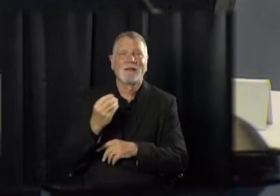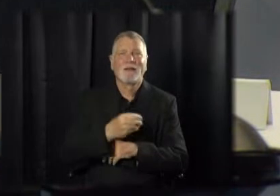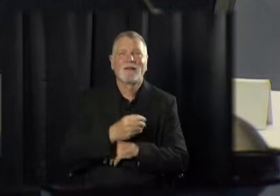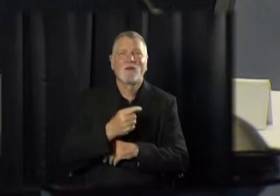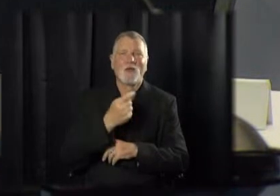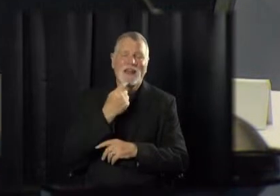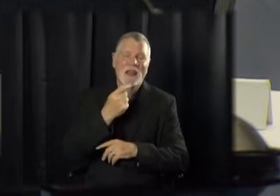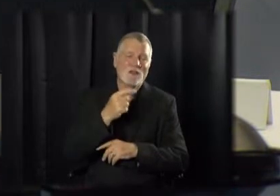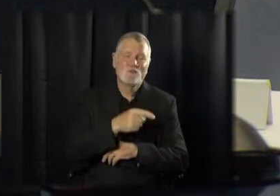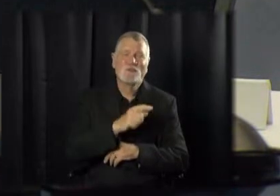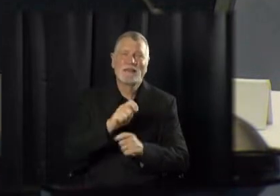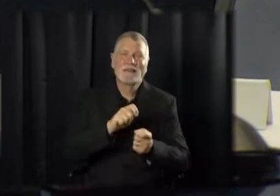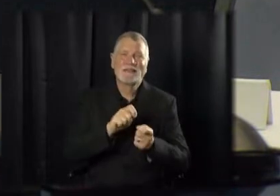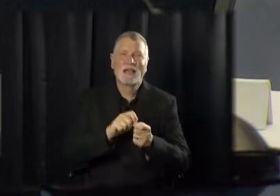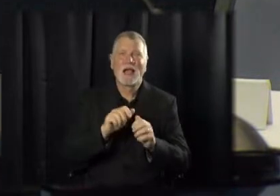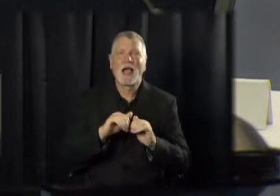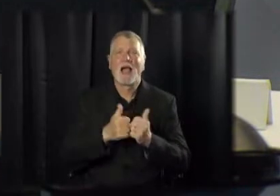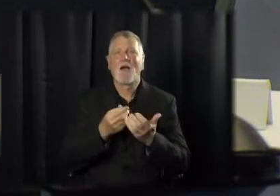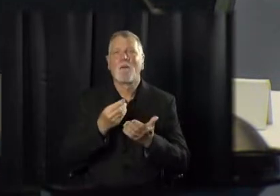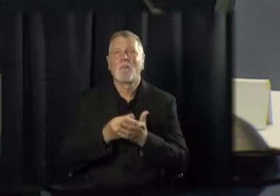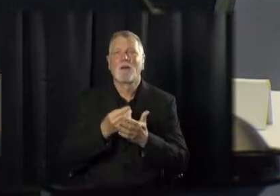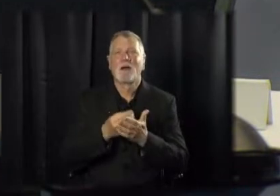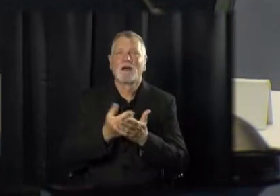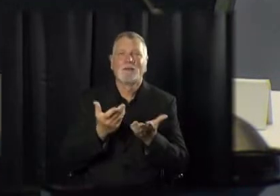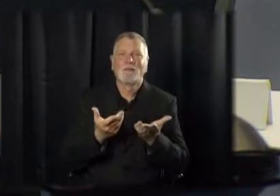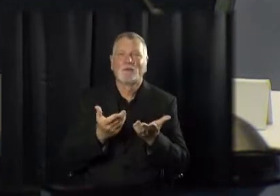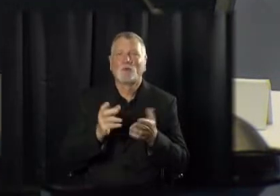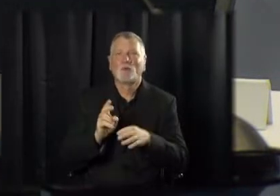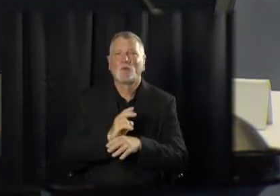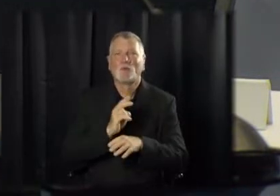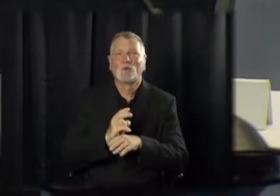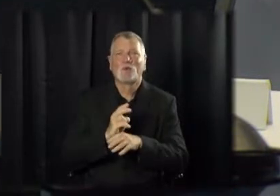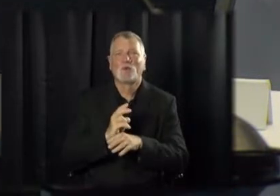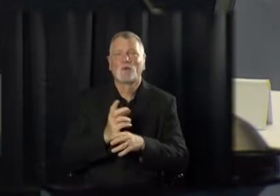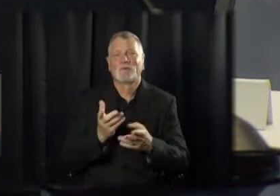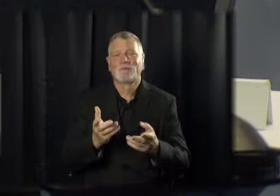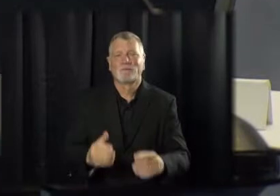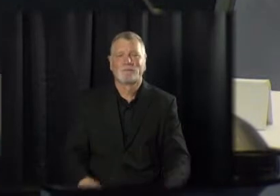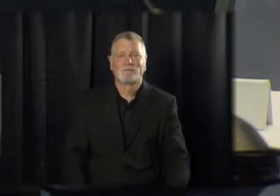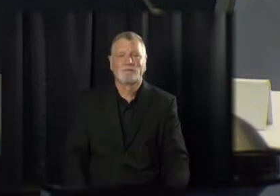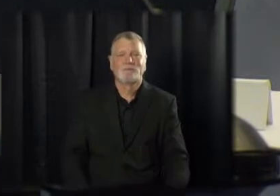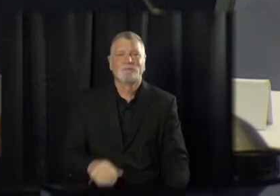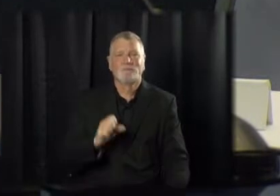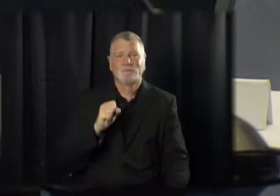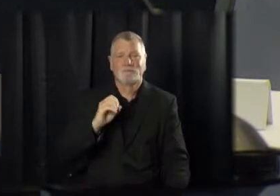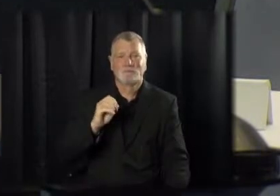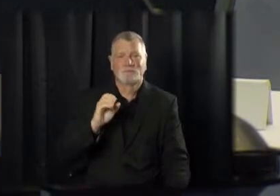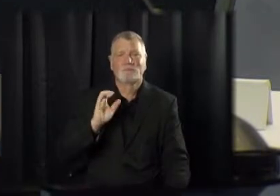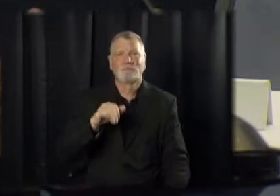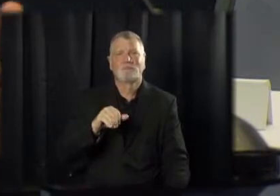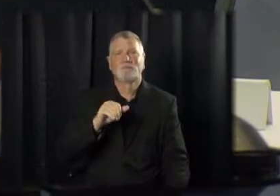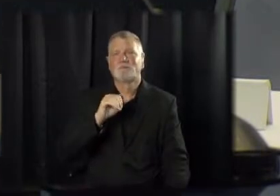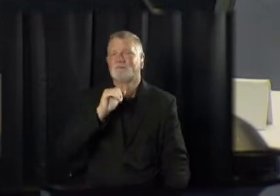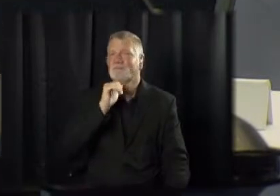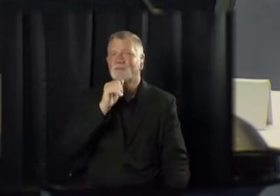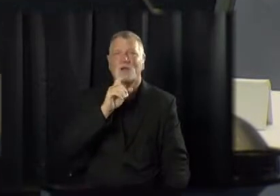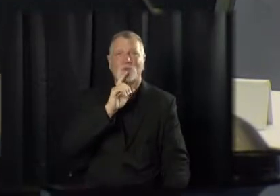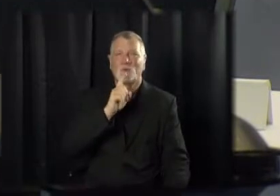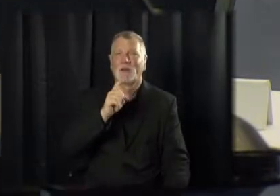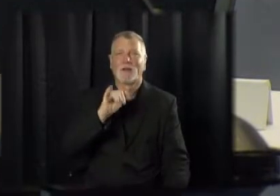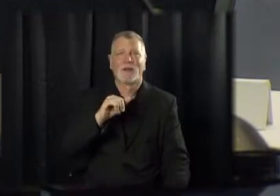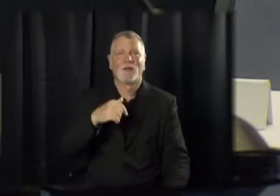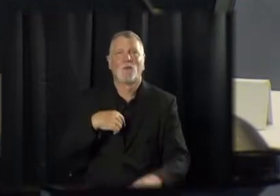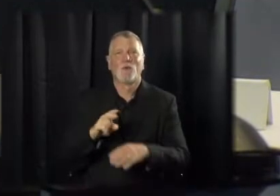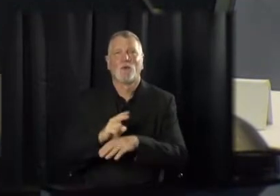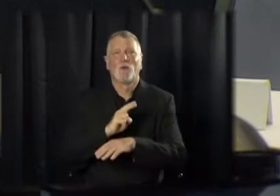donation tells you exactly how they want to do that, make that investment, okay? So it is unrealistic to ask us to